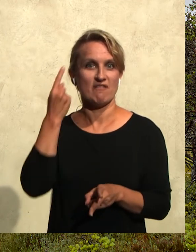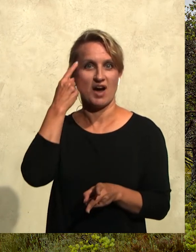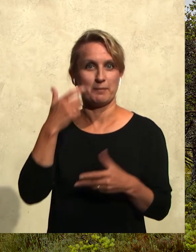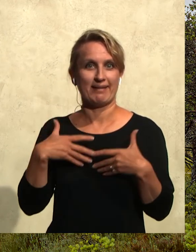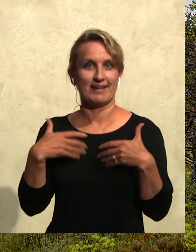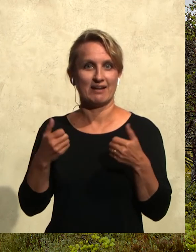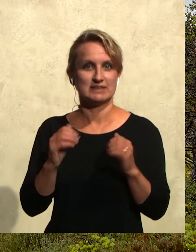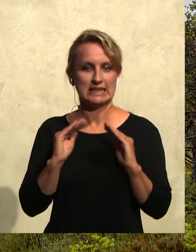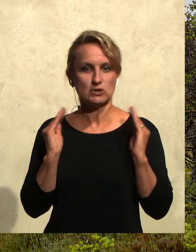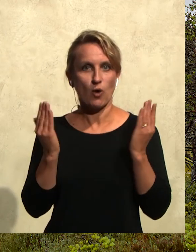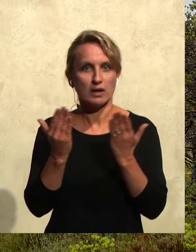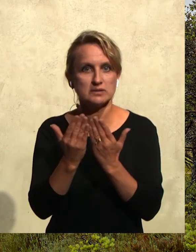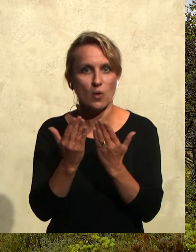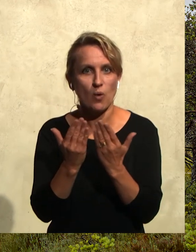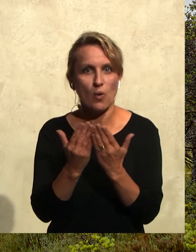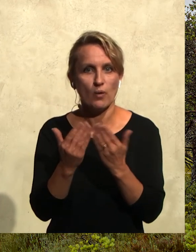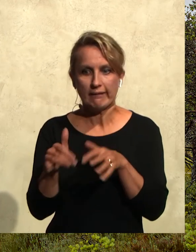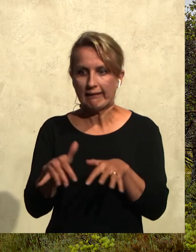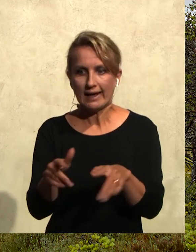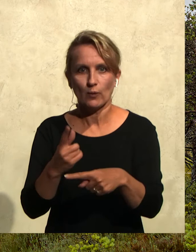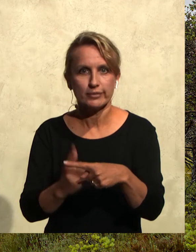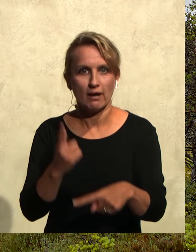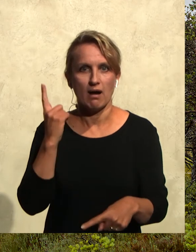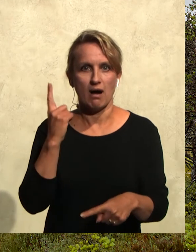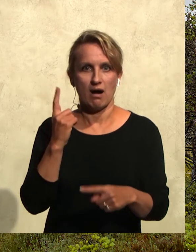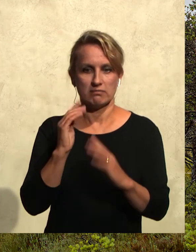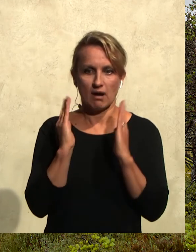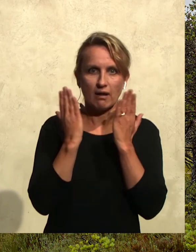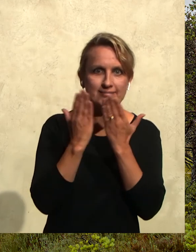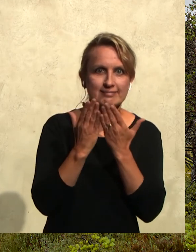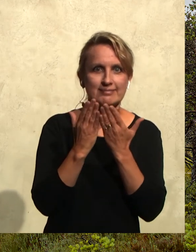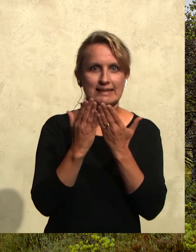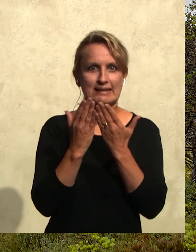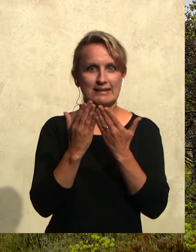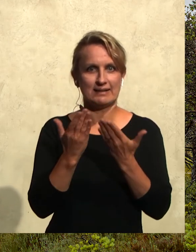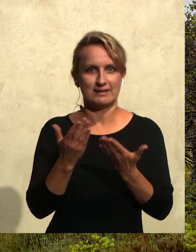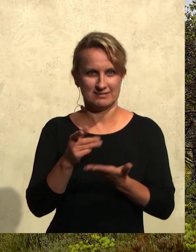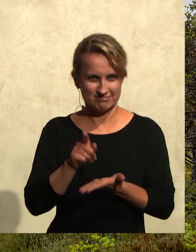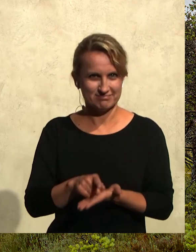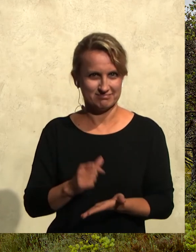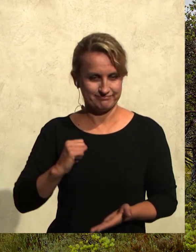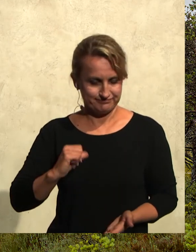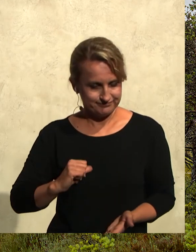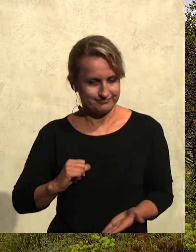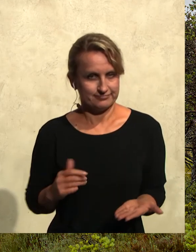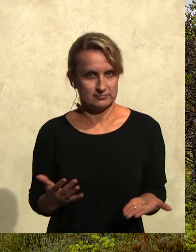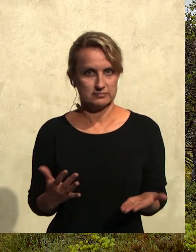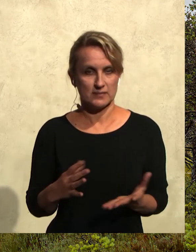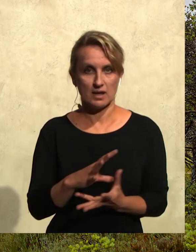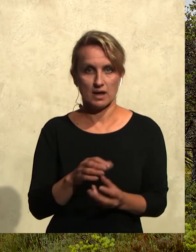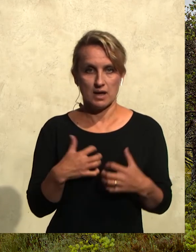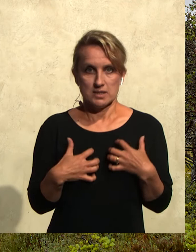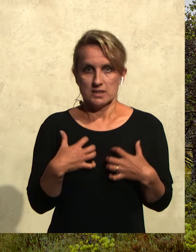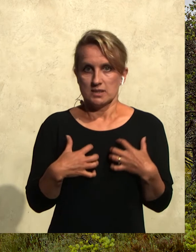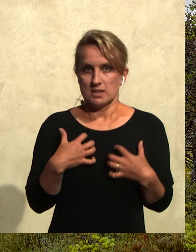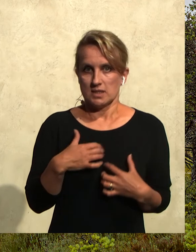quarantine measures that we've all been subjected to. And that, for a lot of people, is extremely stressful and difficult. And whilst